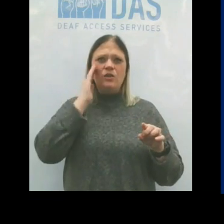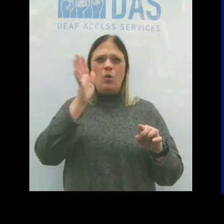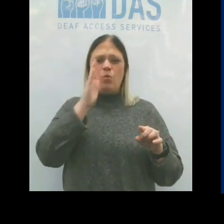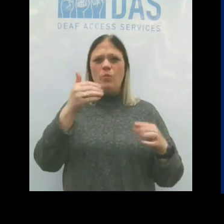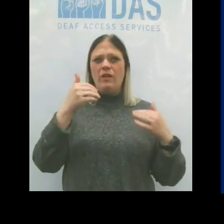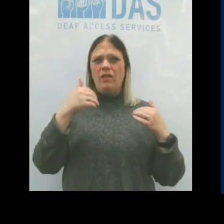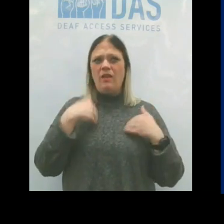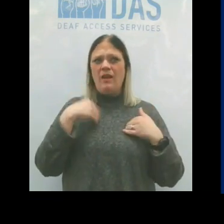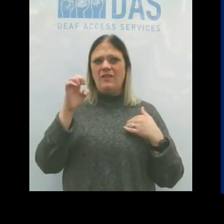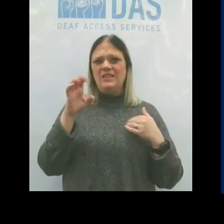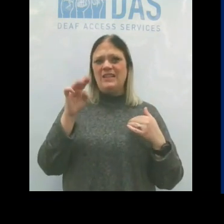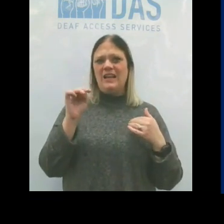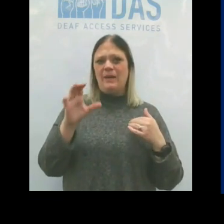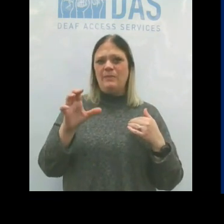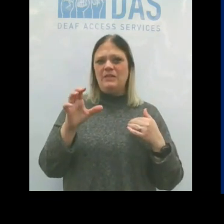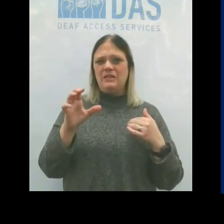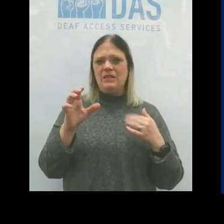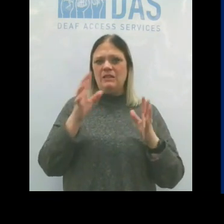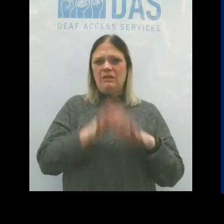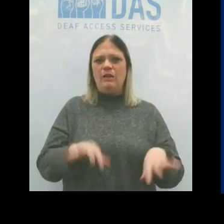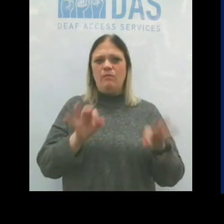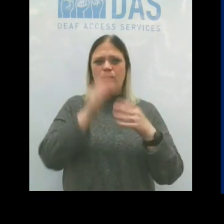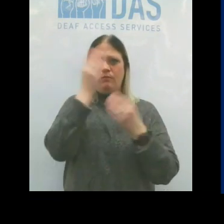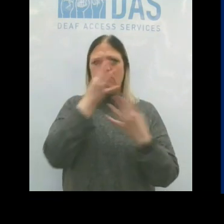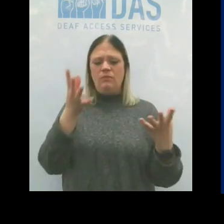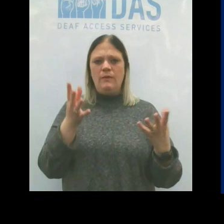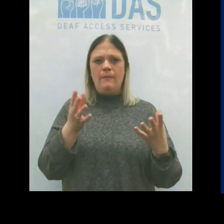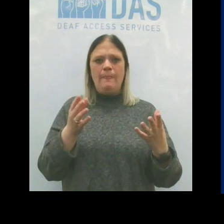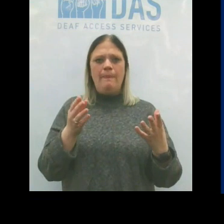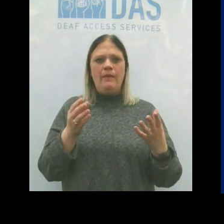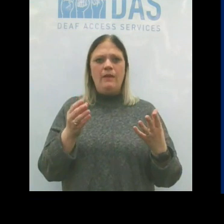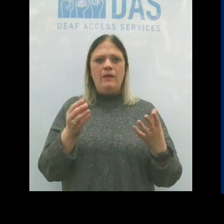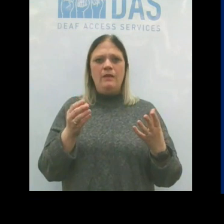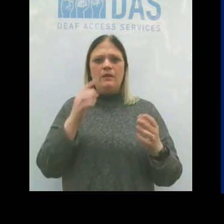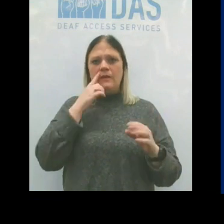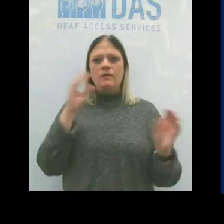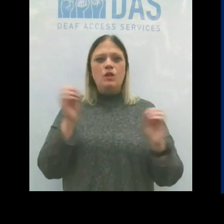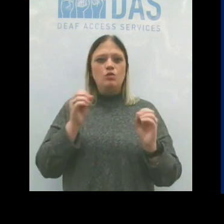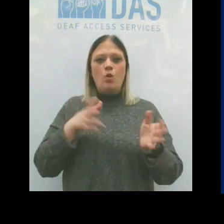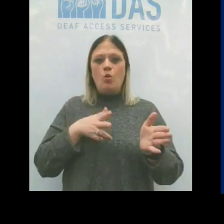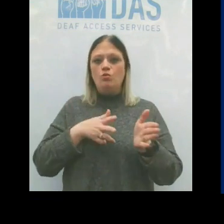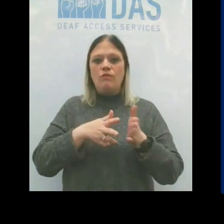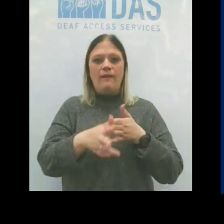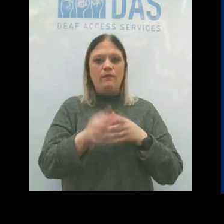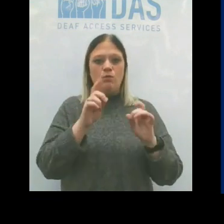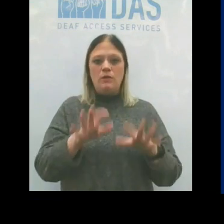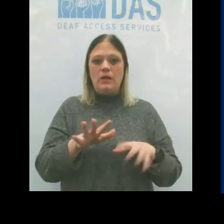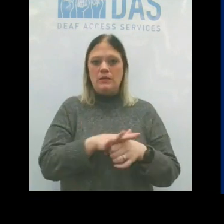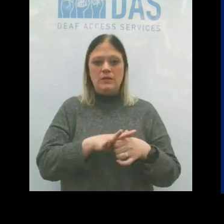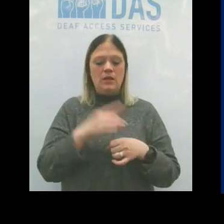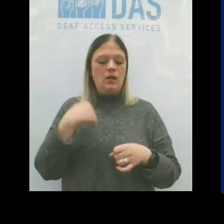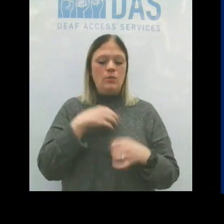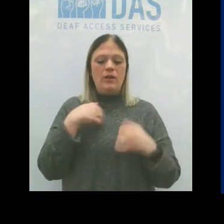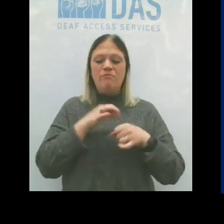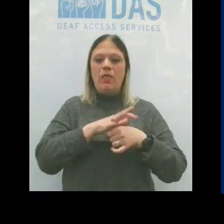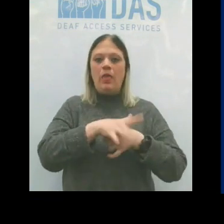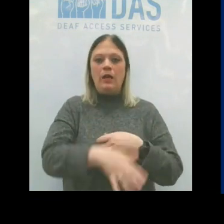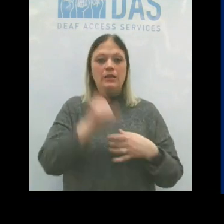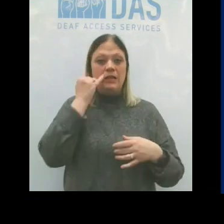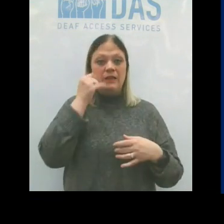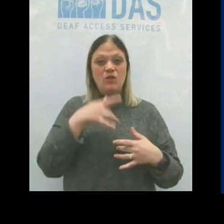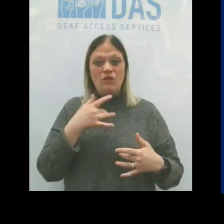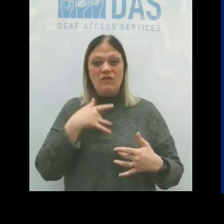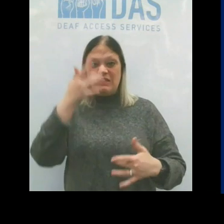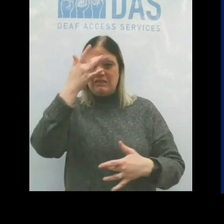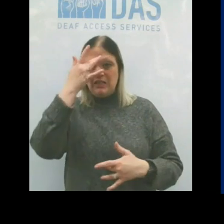Center Corporation on testing. There is no dearth of testing sites. We have plenty of testing available. If you're feeling sick, you